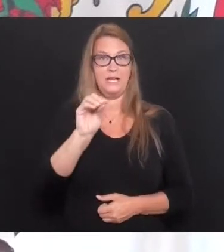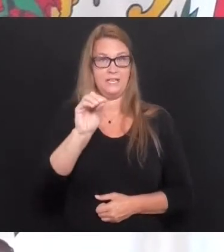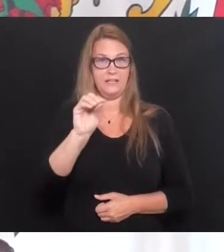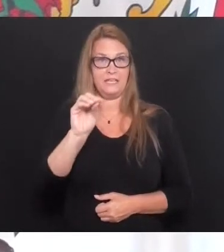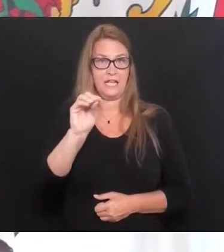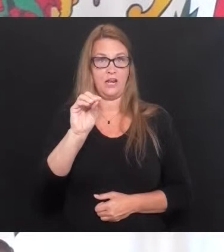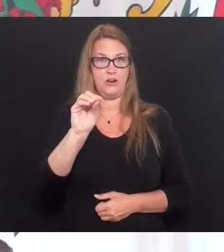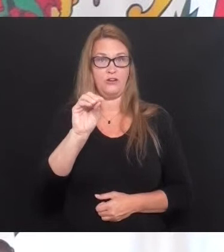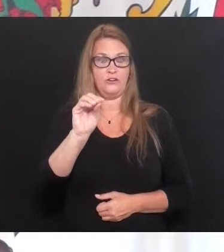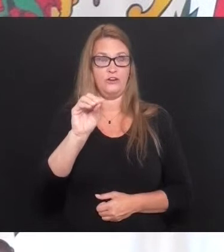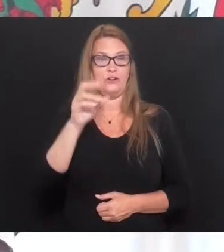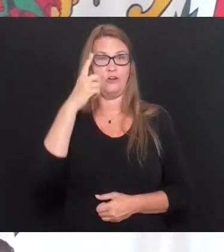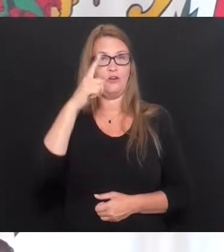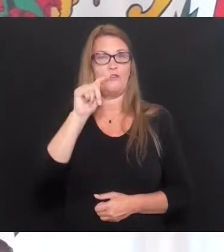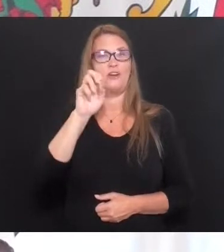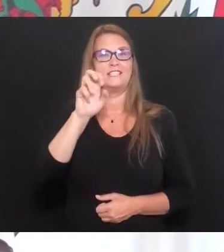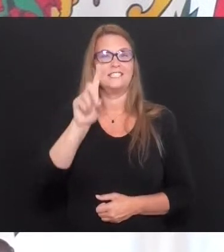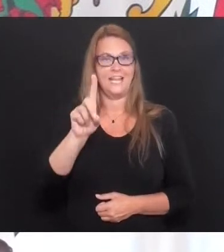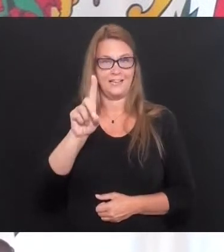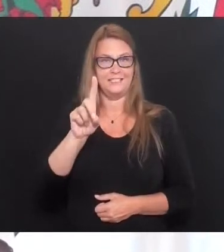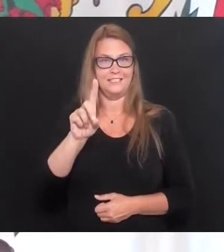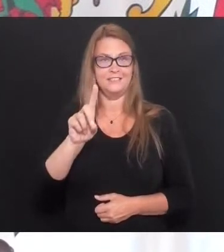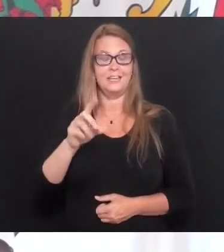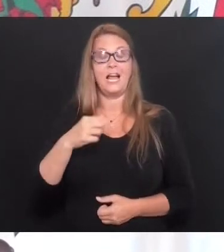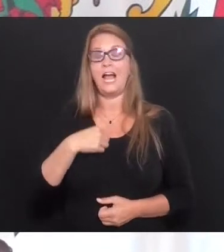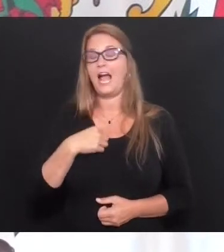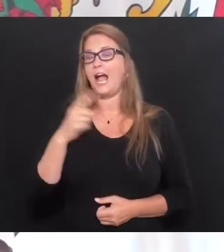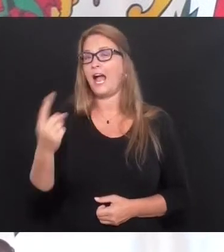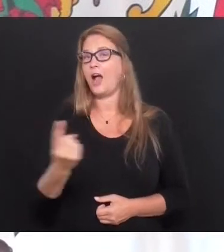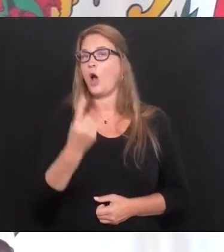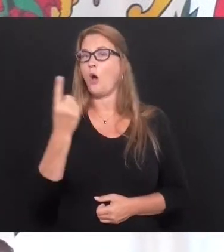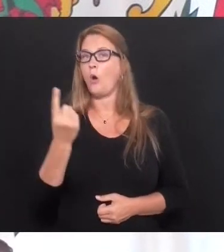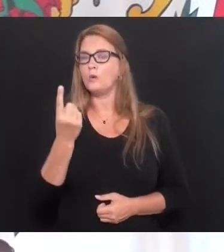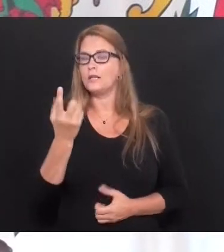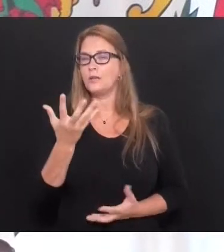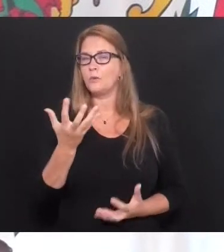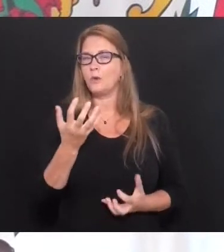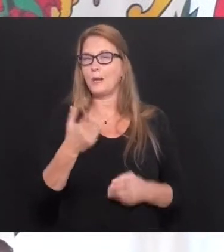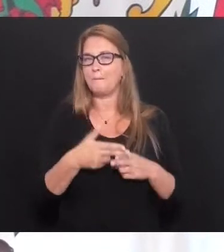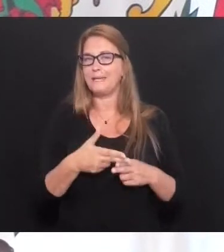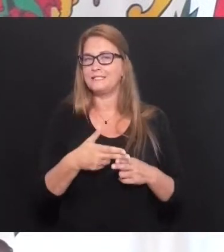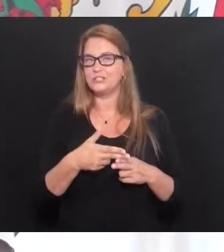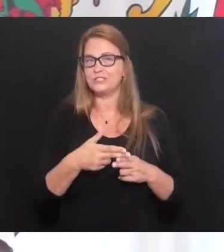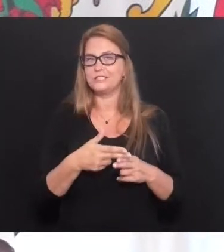Cheatham. Now, with all that, I would only just say just this.